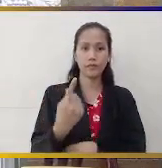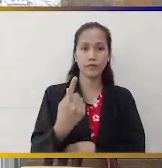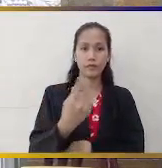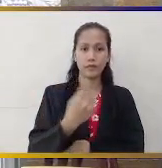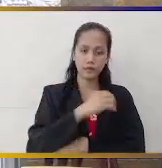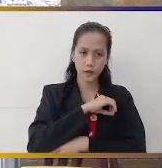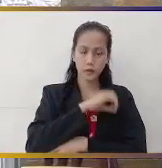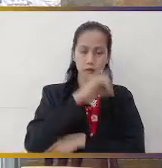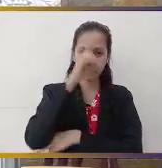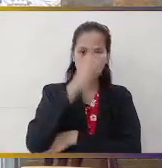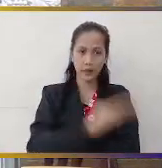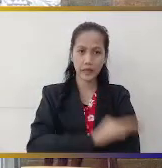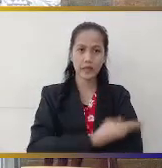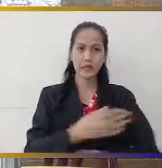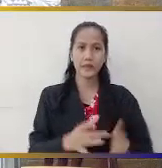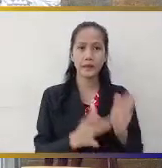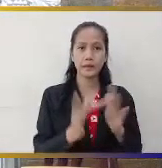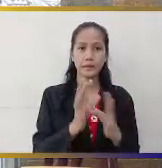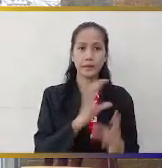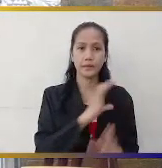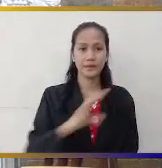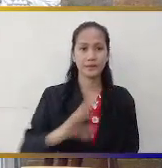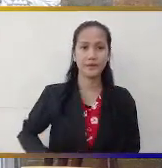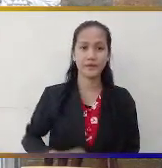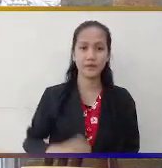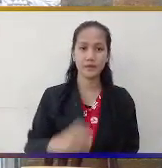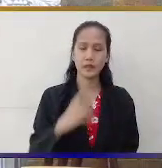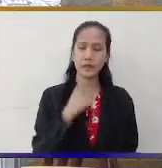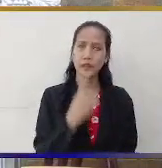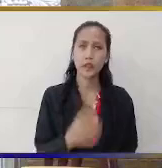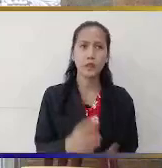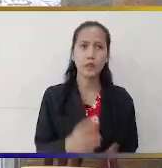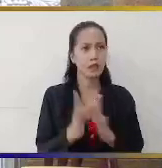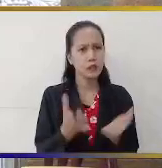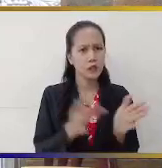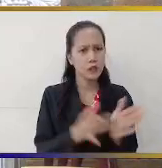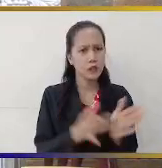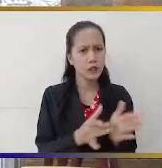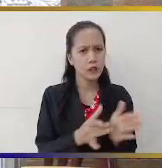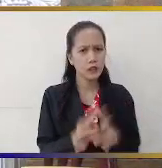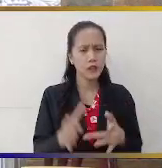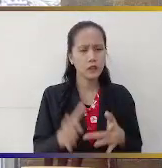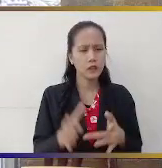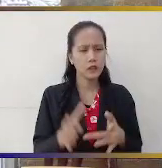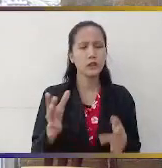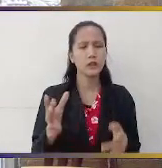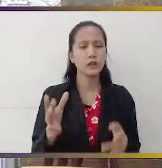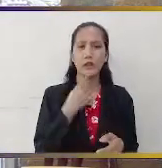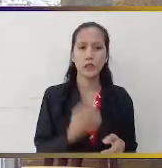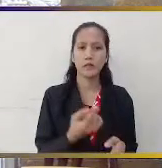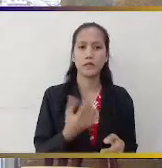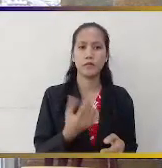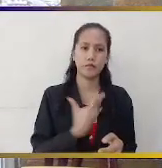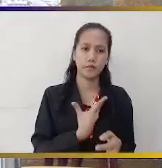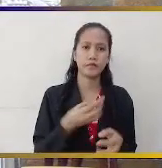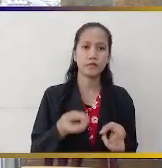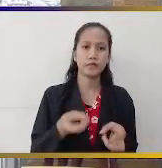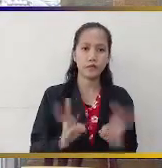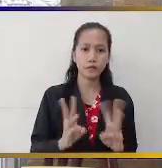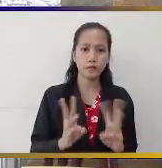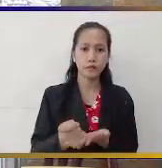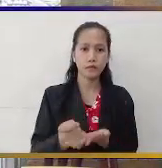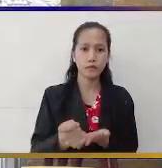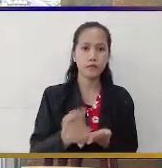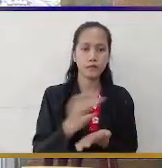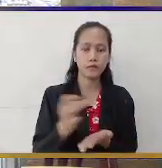would be saved through him. The Bible says, I am the way, the truth, and the life. No man cometh to the Father but by me. By who? By the truth. Who